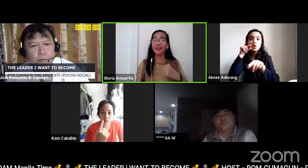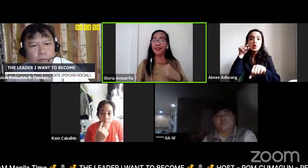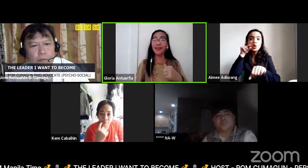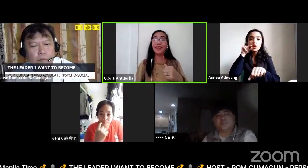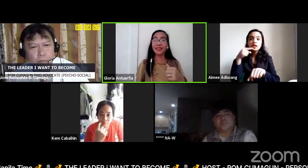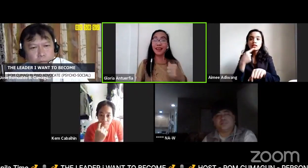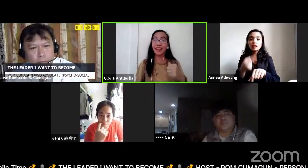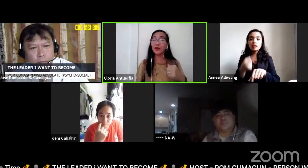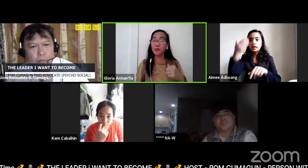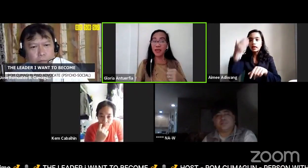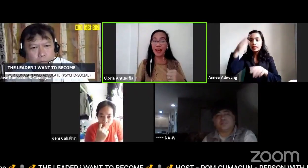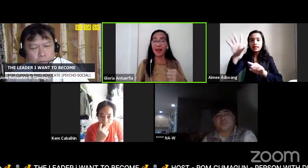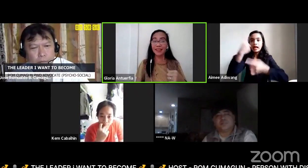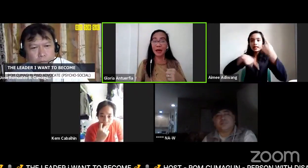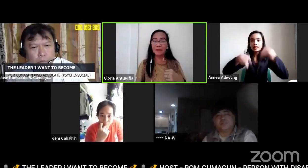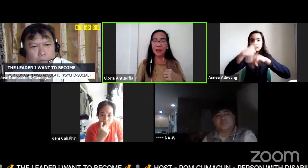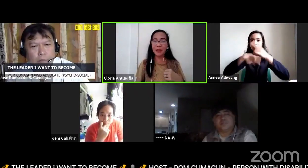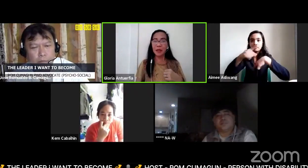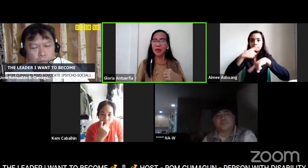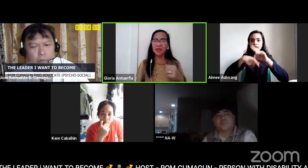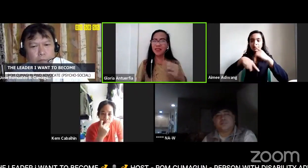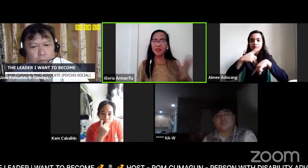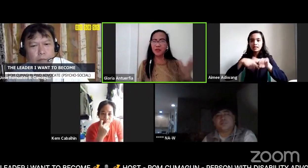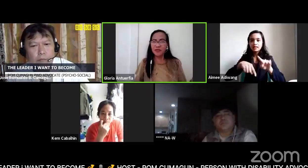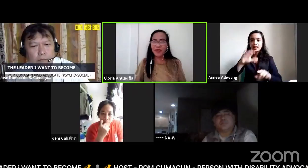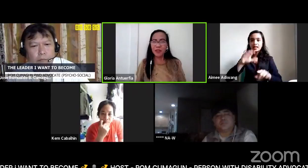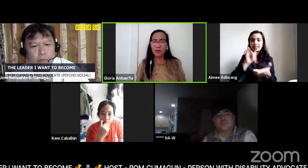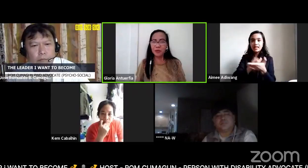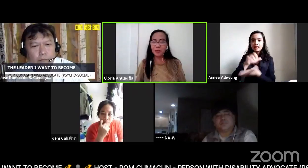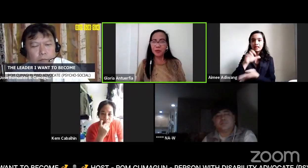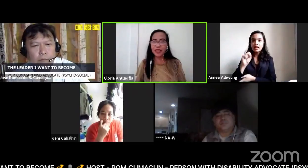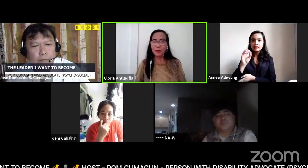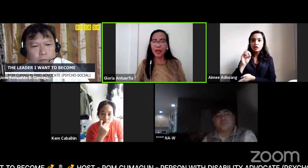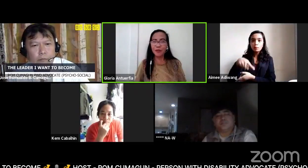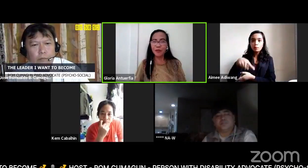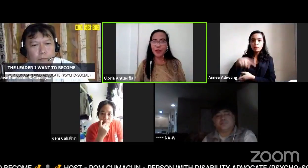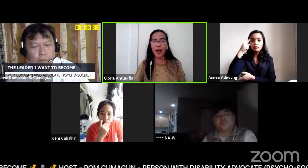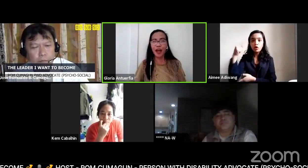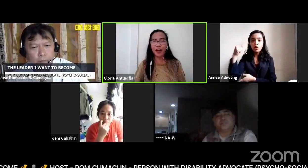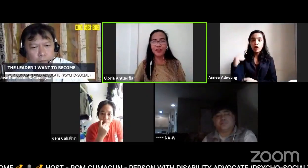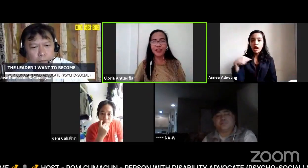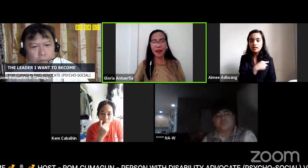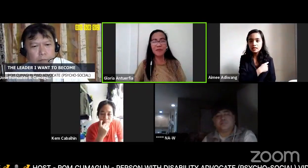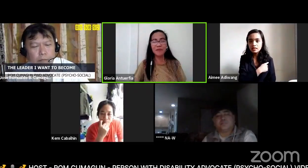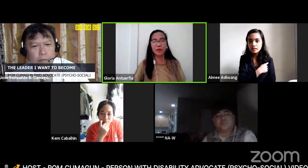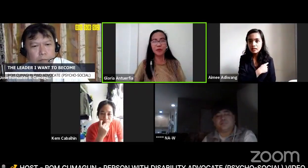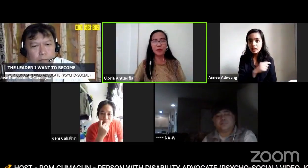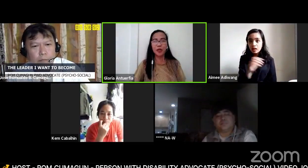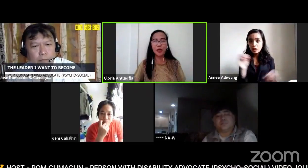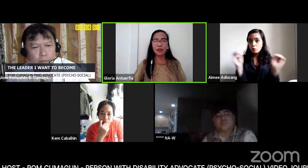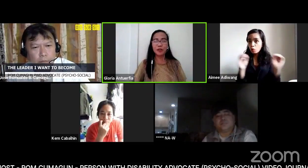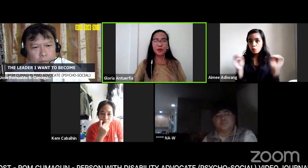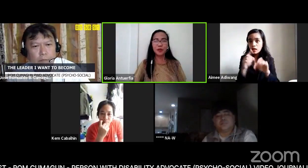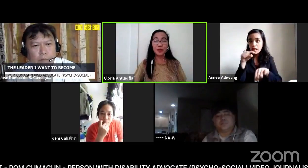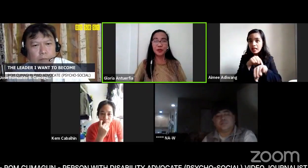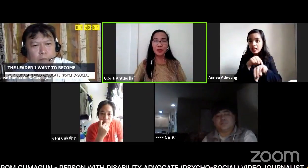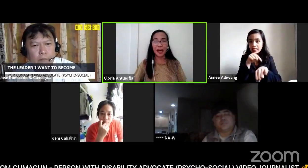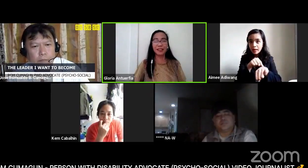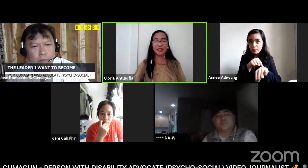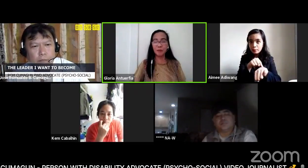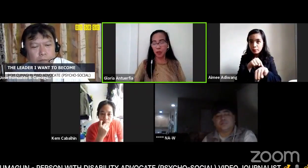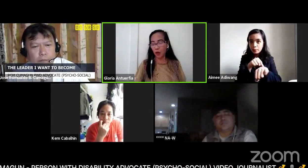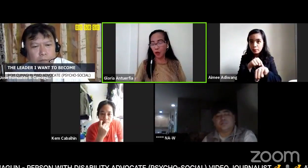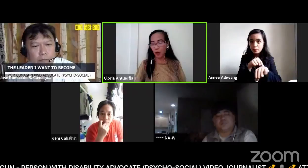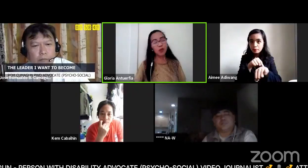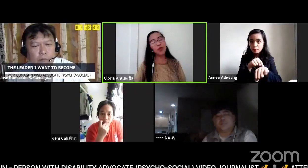yan. Yes, SOP yan sa amin. But we failed to. We don't have the time